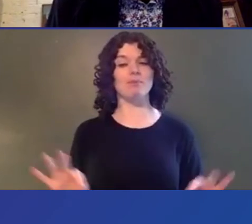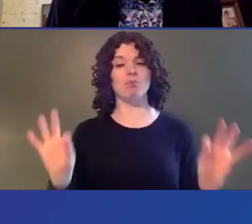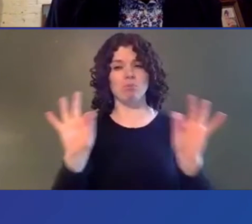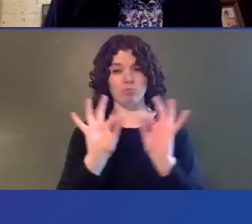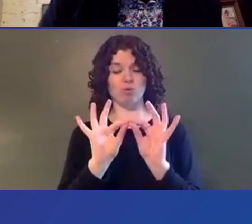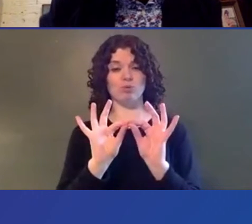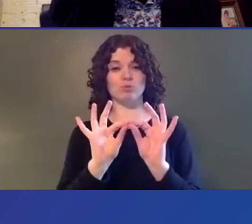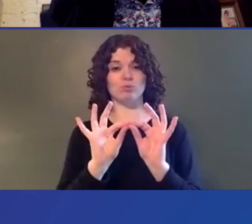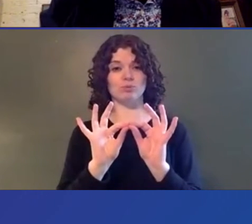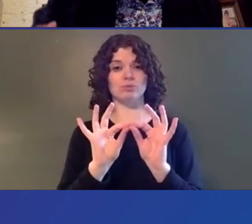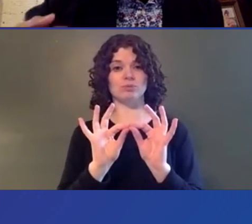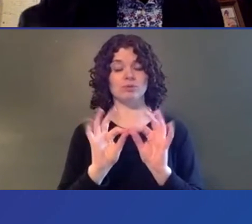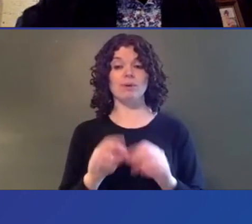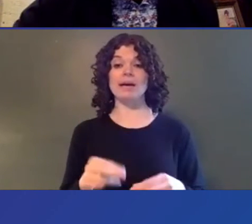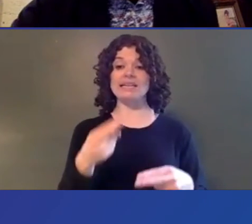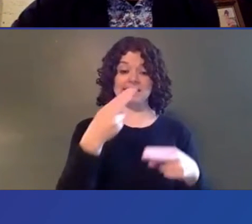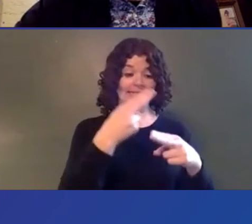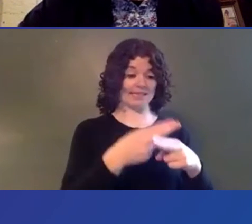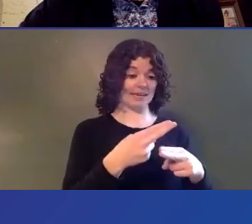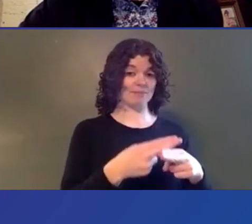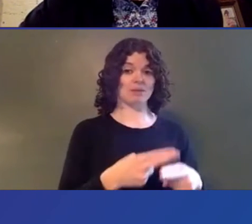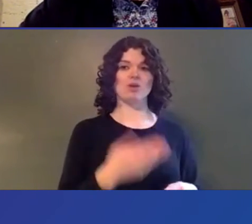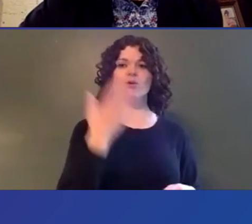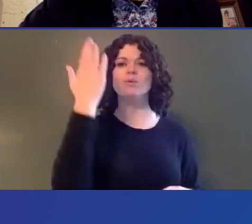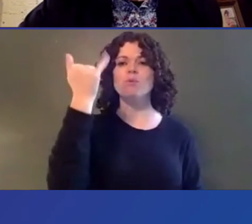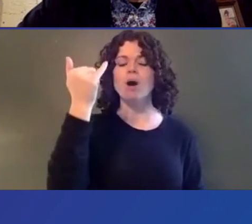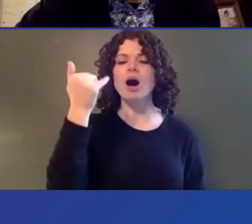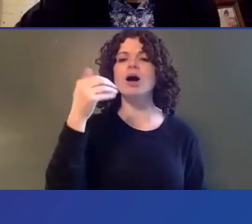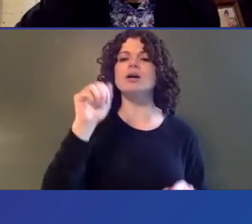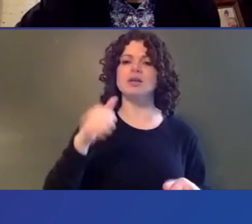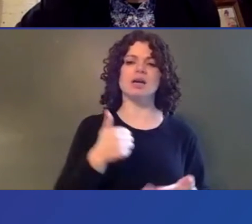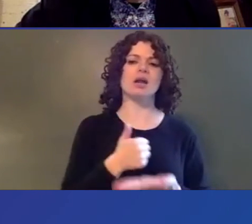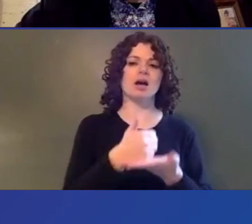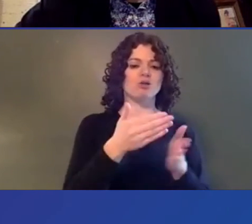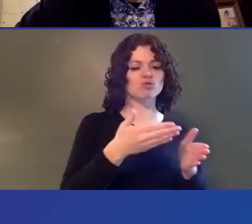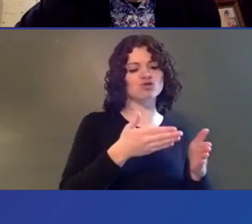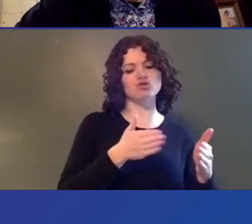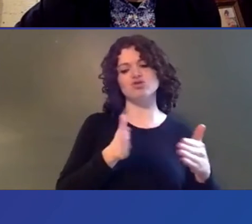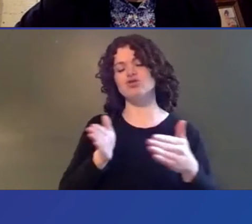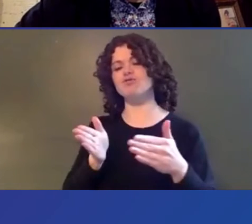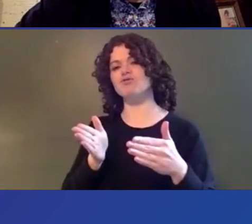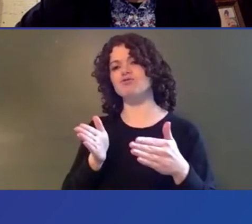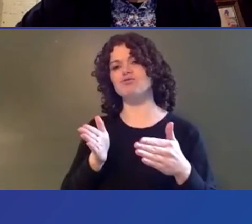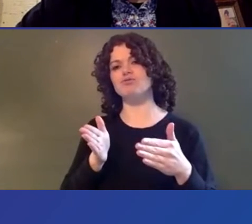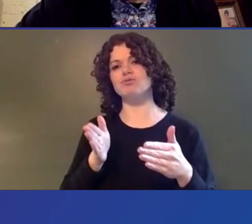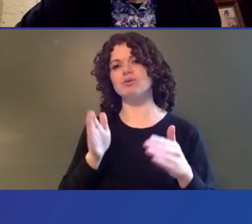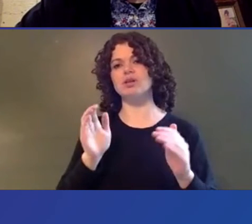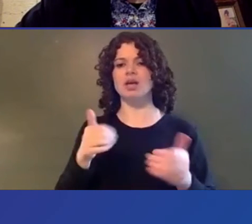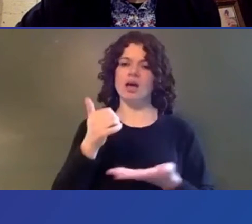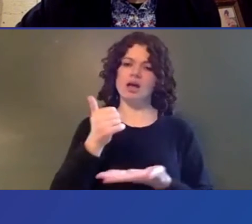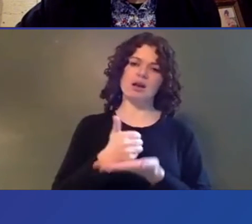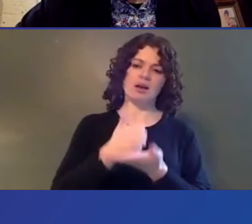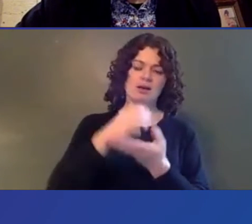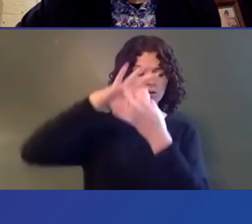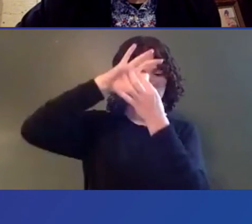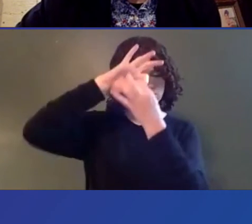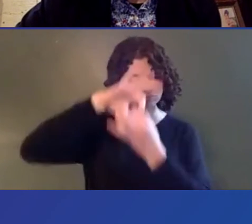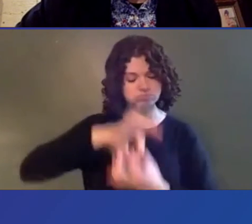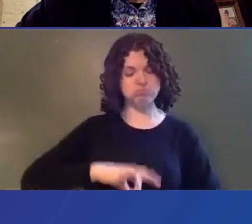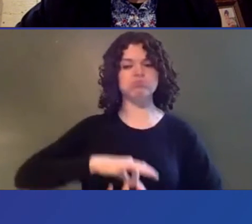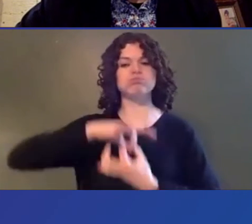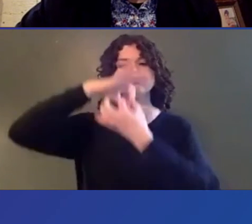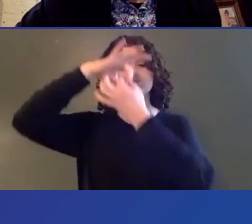Naming so that shifts can happen, so that being grounded in where you are right now can be more possible. Naming so that you